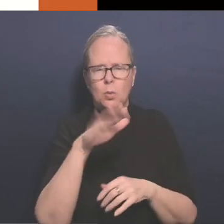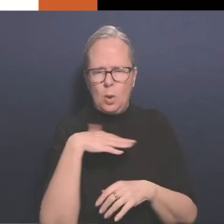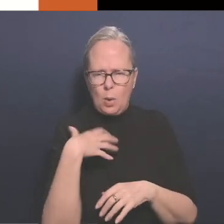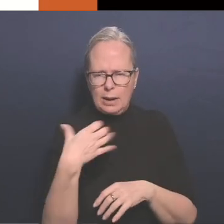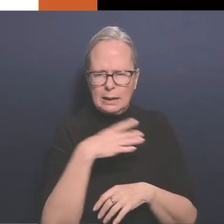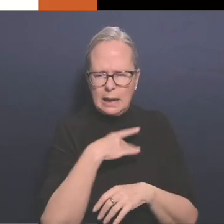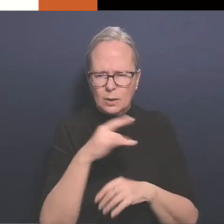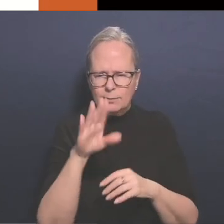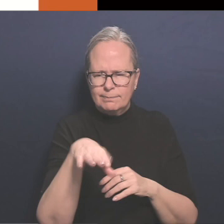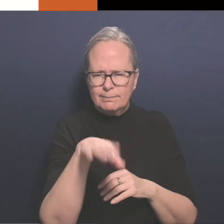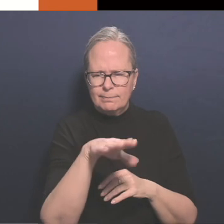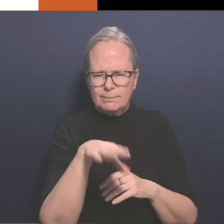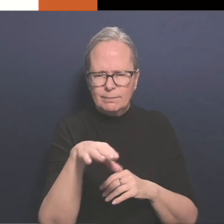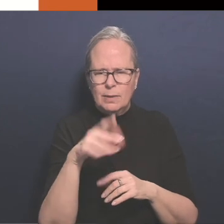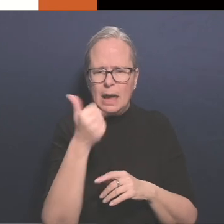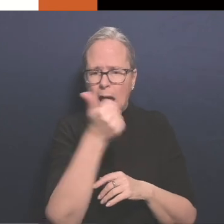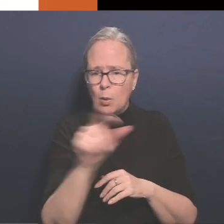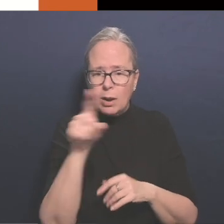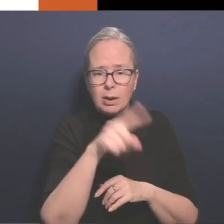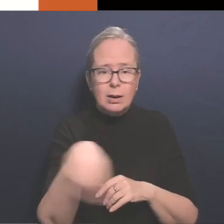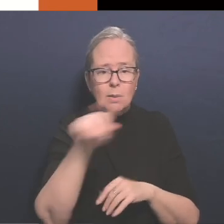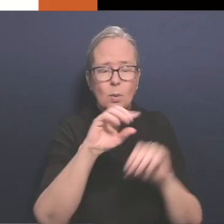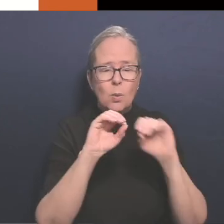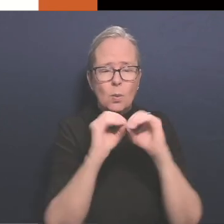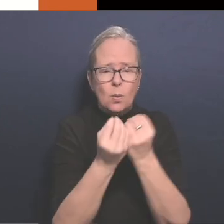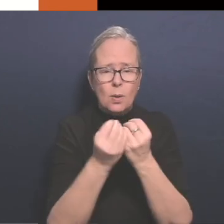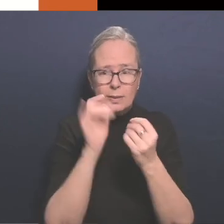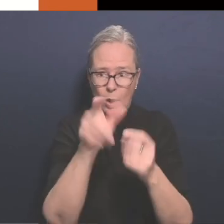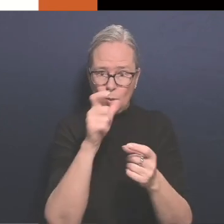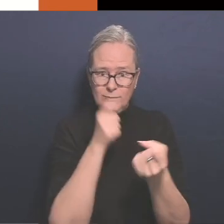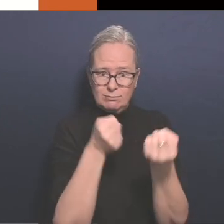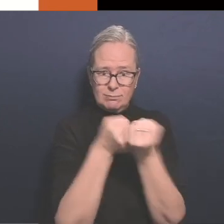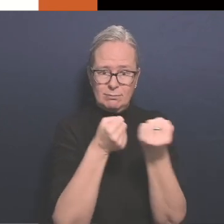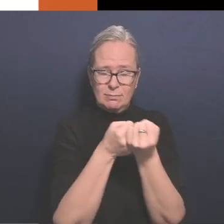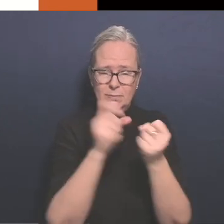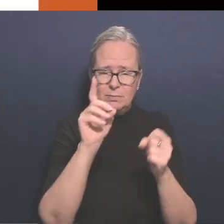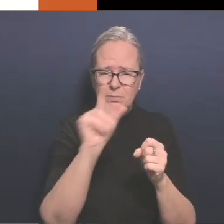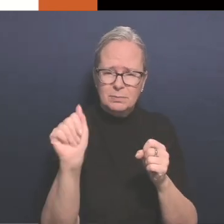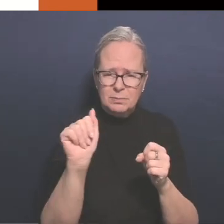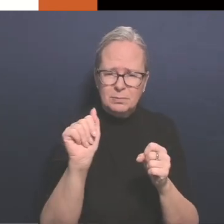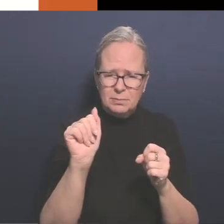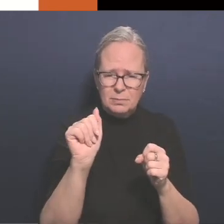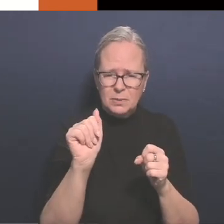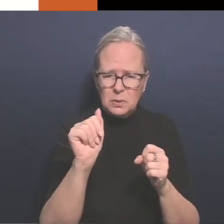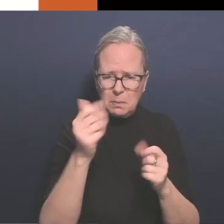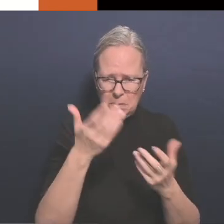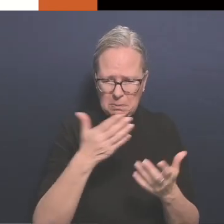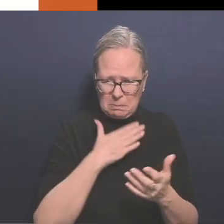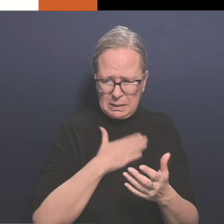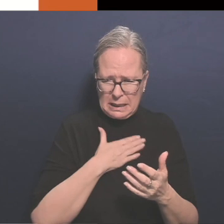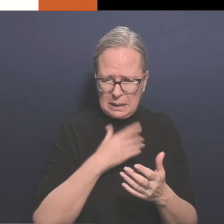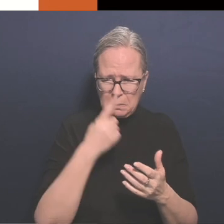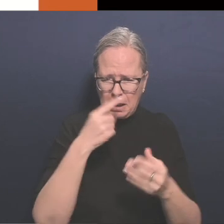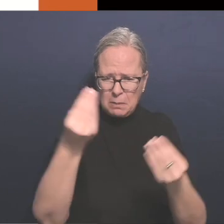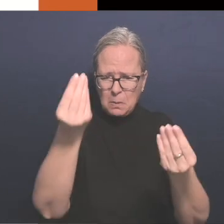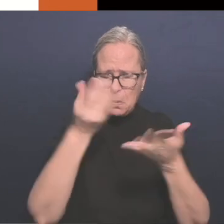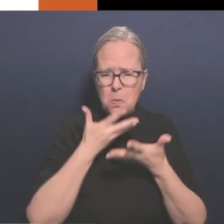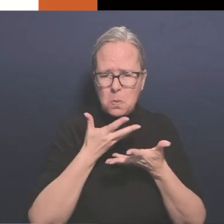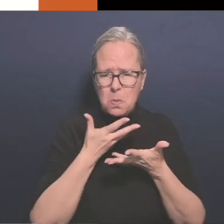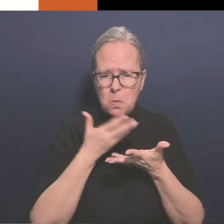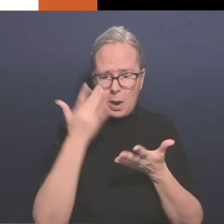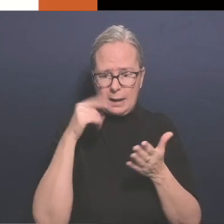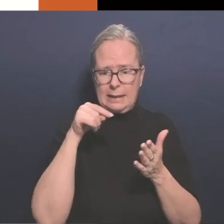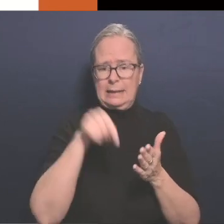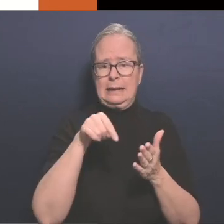So what we have next in our presentation are tips, but they're there for your reference. I'm not going to go through them because